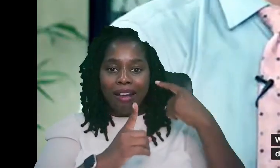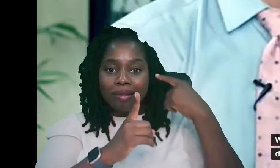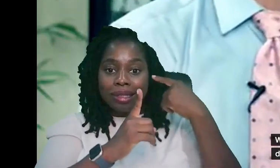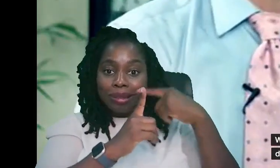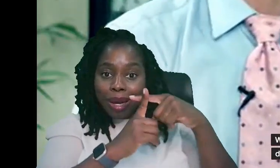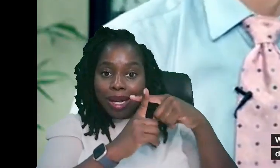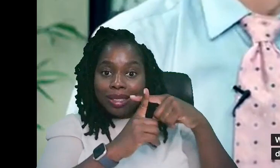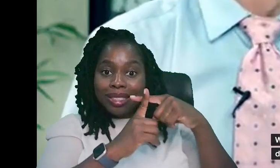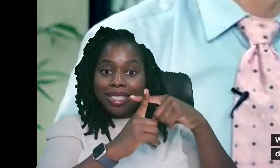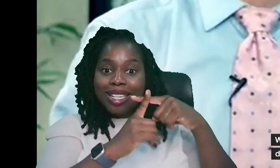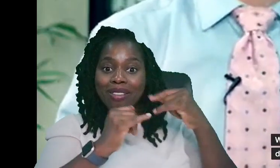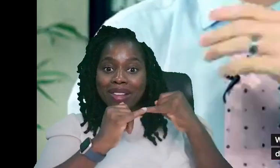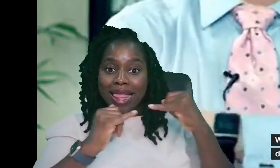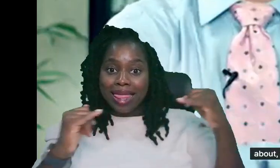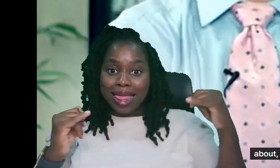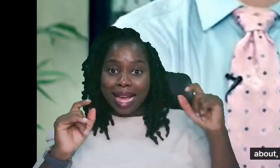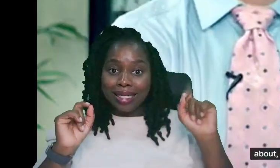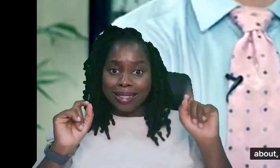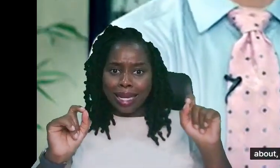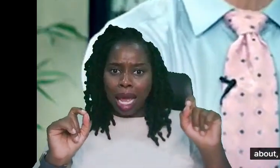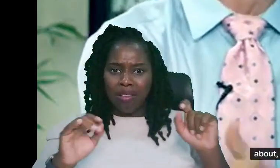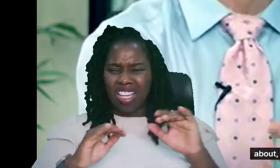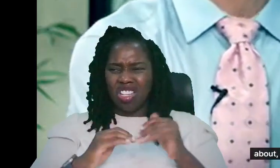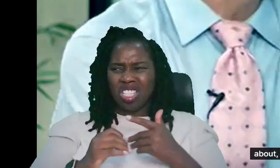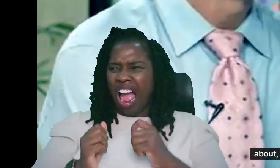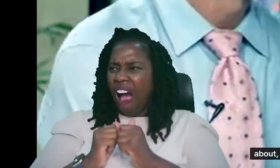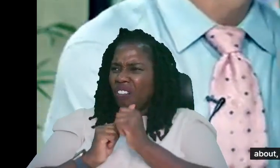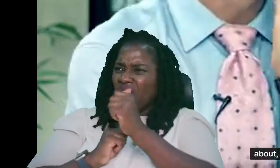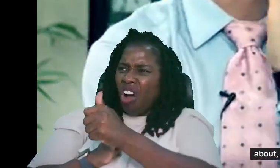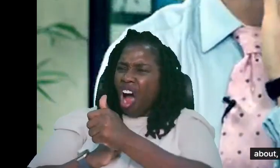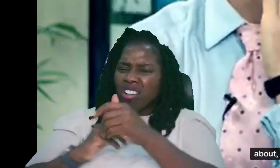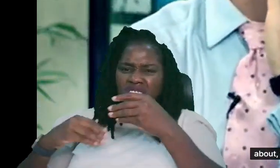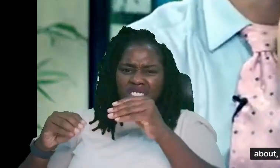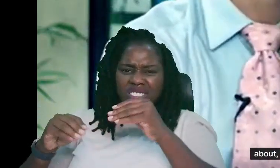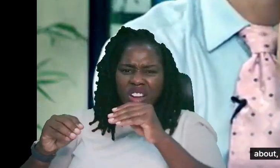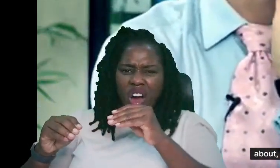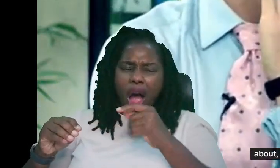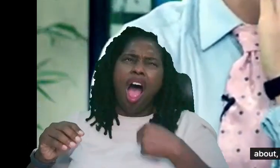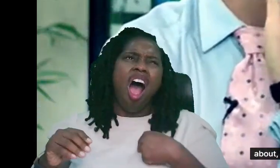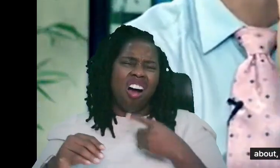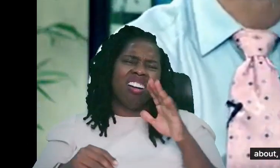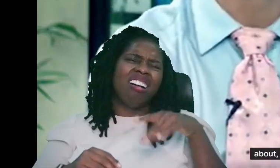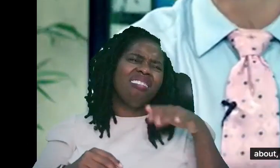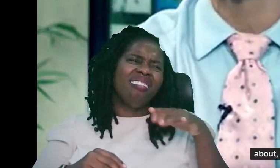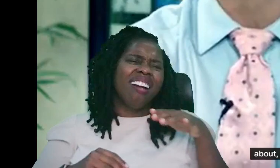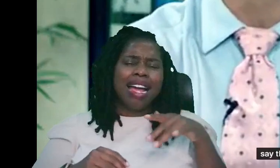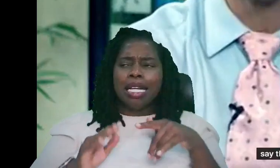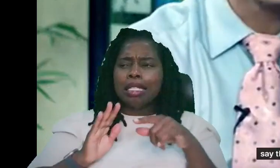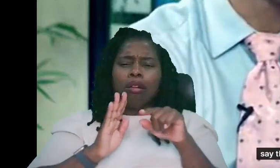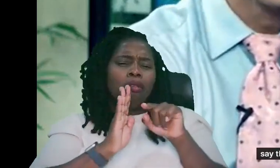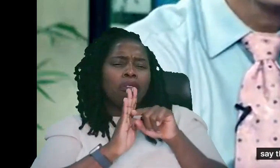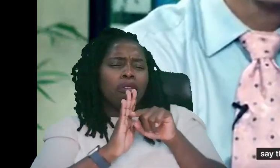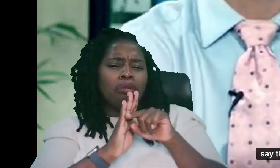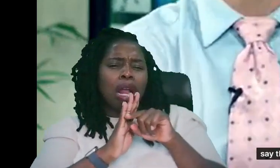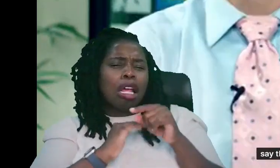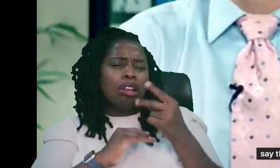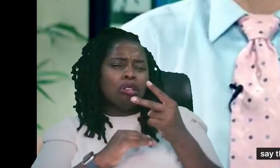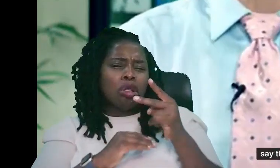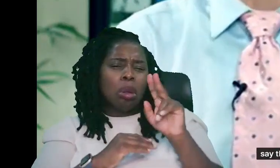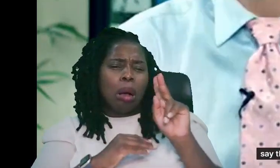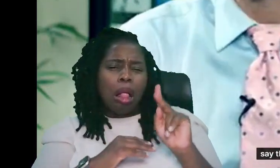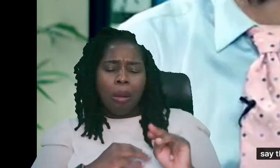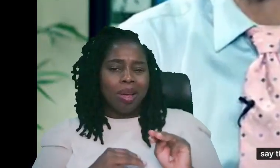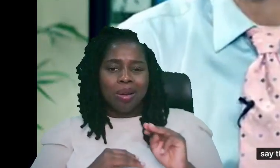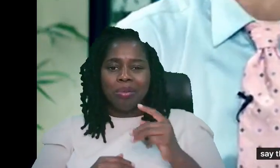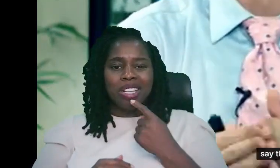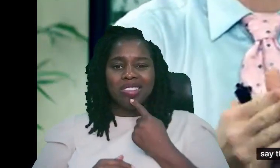You don't say, for example, oh, how long is it to the store? Oh, it's about, -2 kilometers, give or take. Like, we just